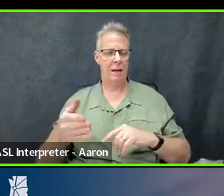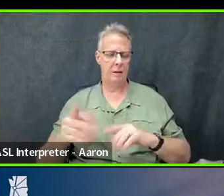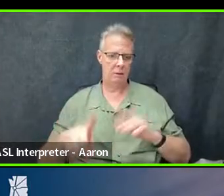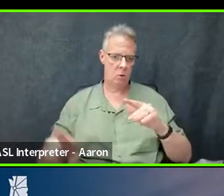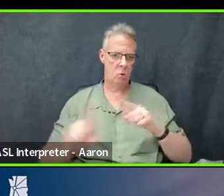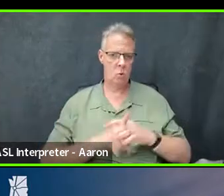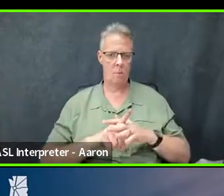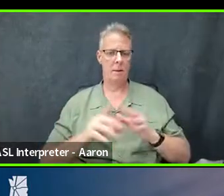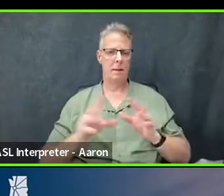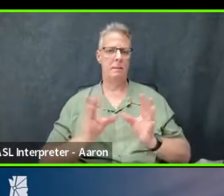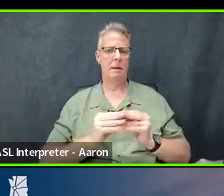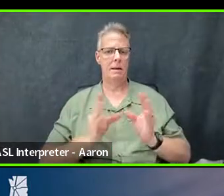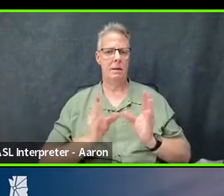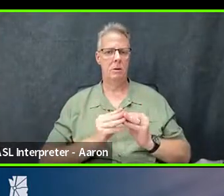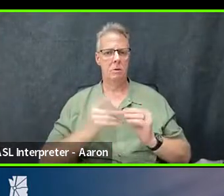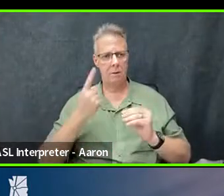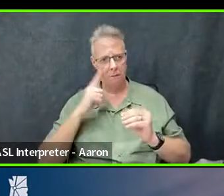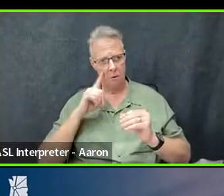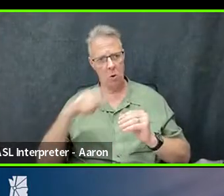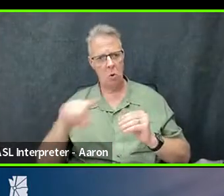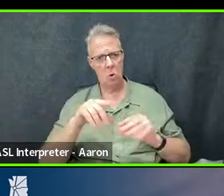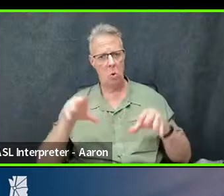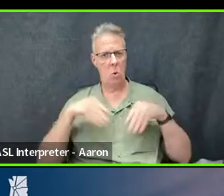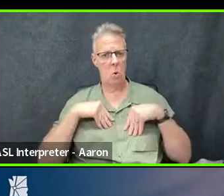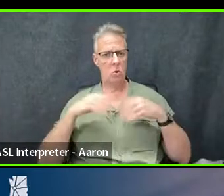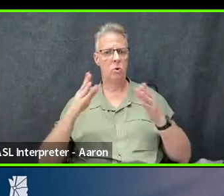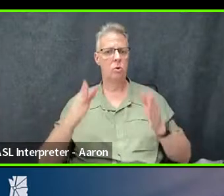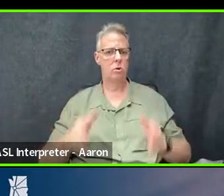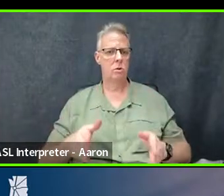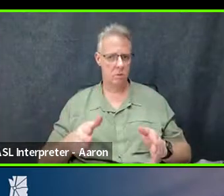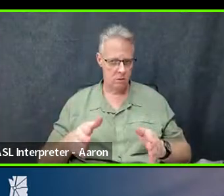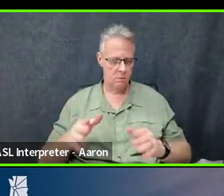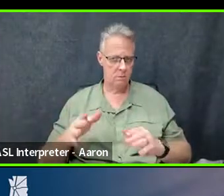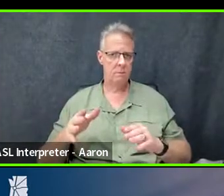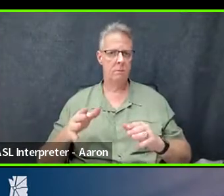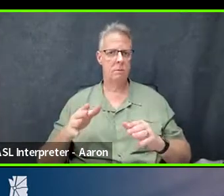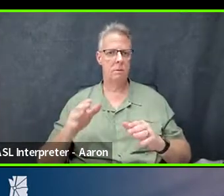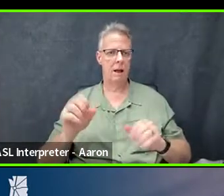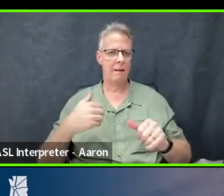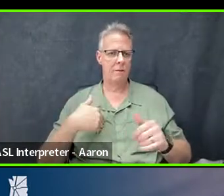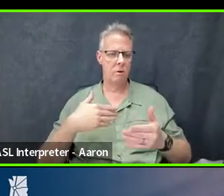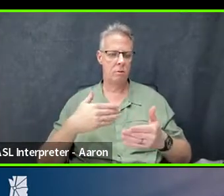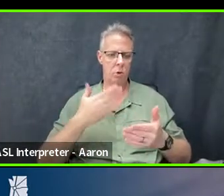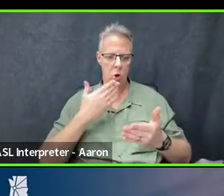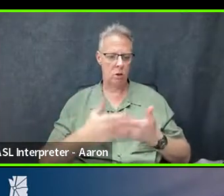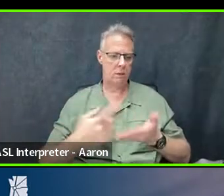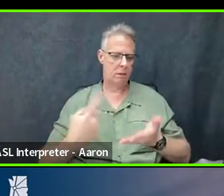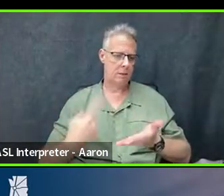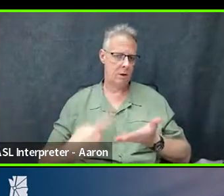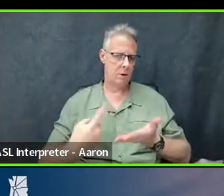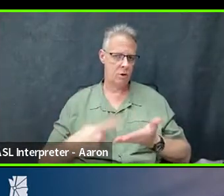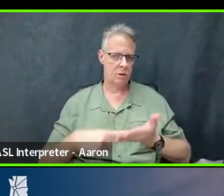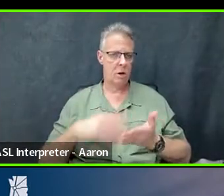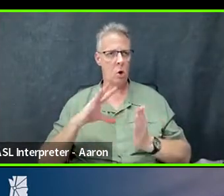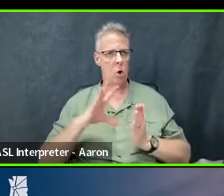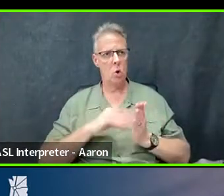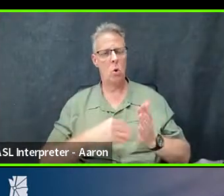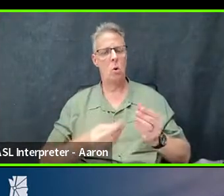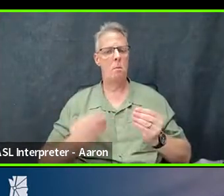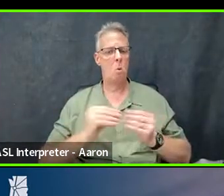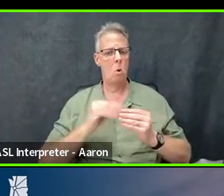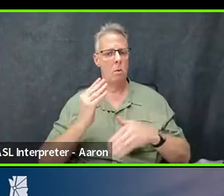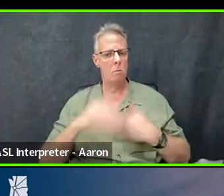meetings for property owners to have those discussions and learn more about the